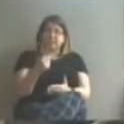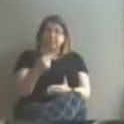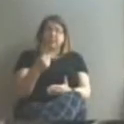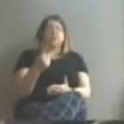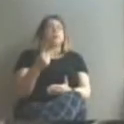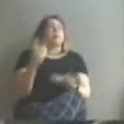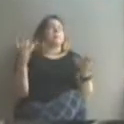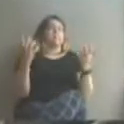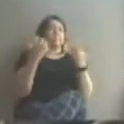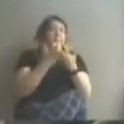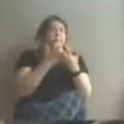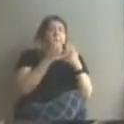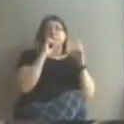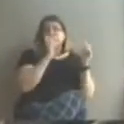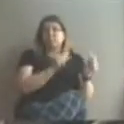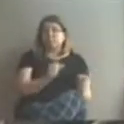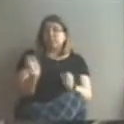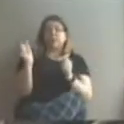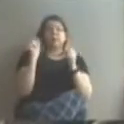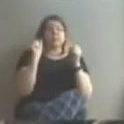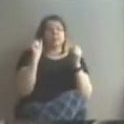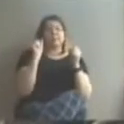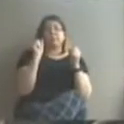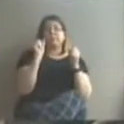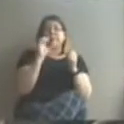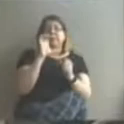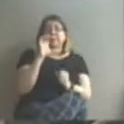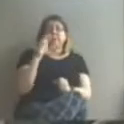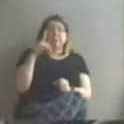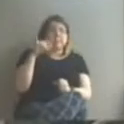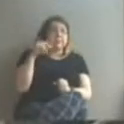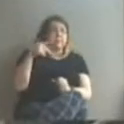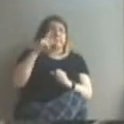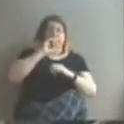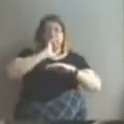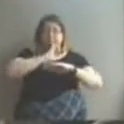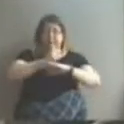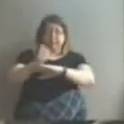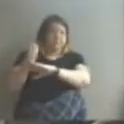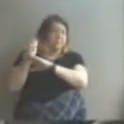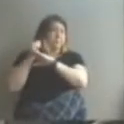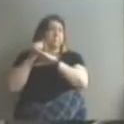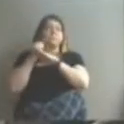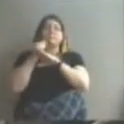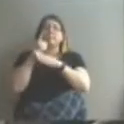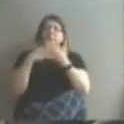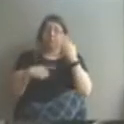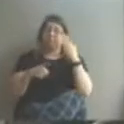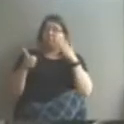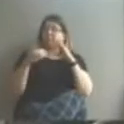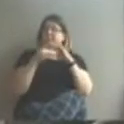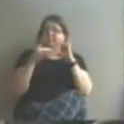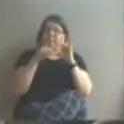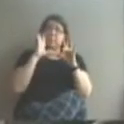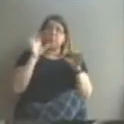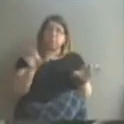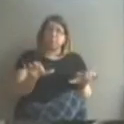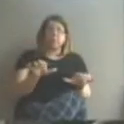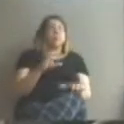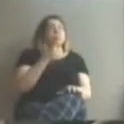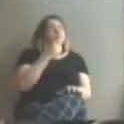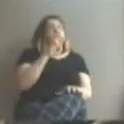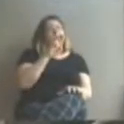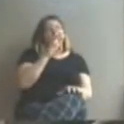It matches the strategy that the CDIP lays out and what she said she's going to do.